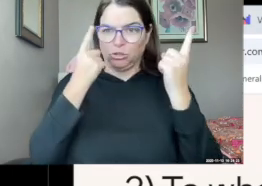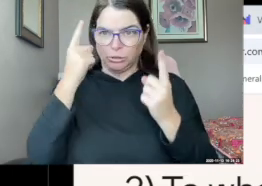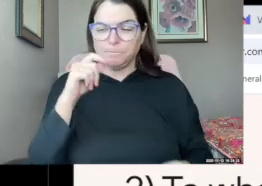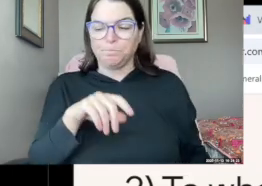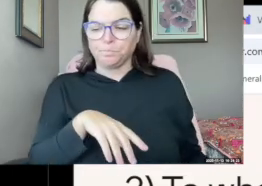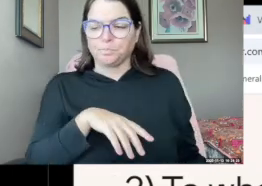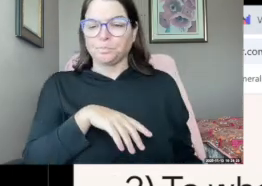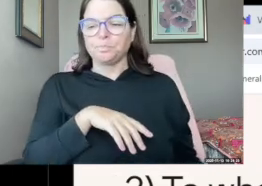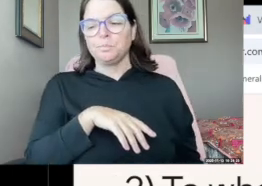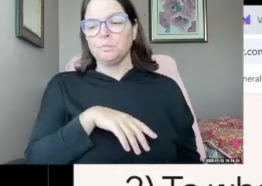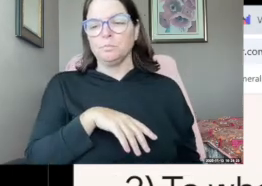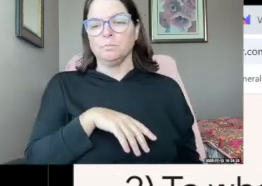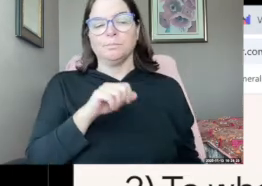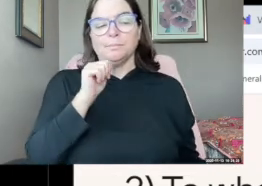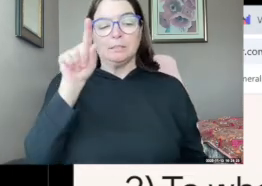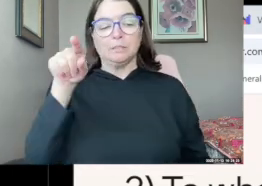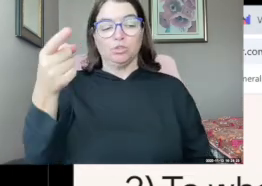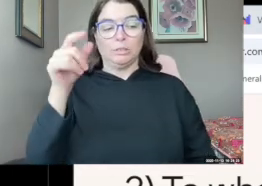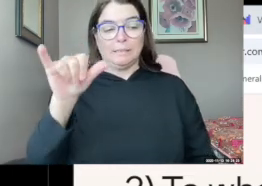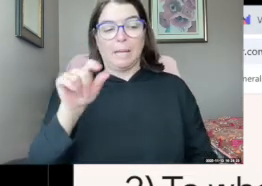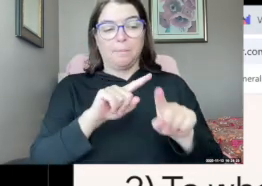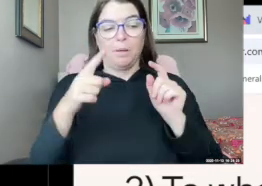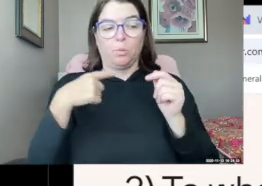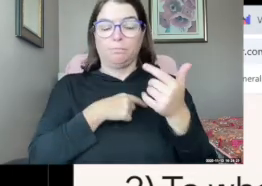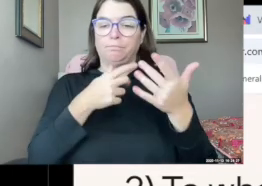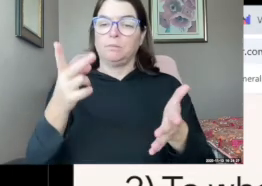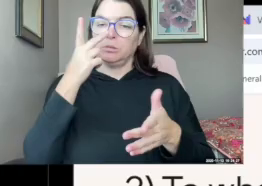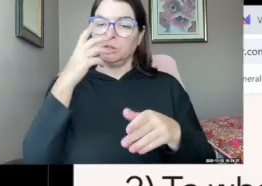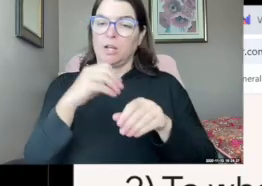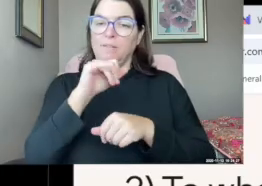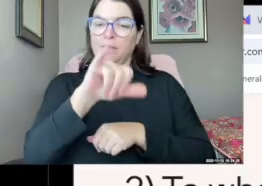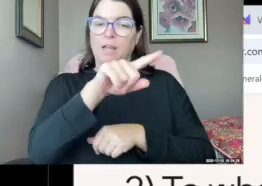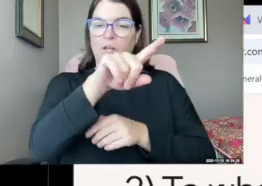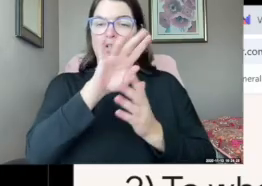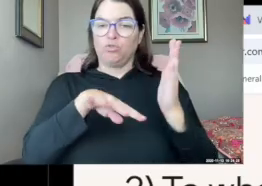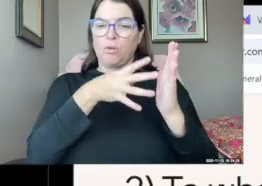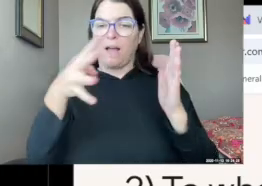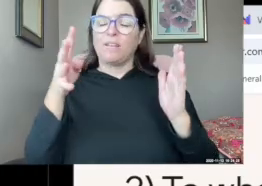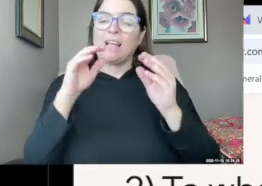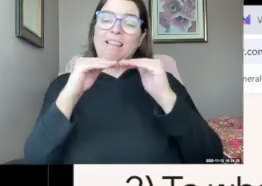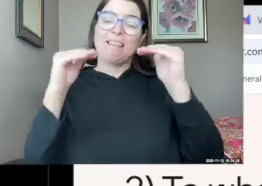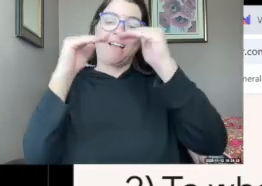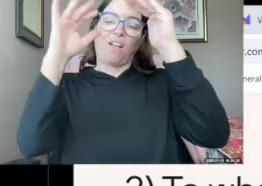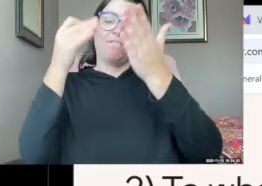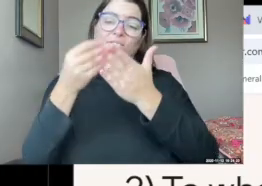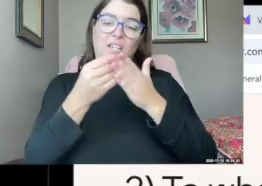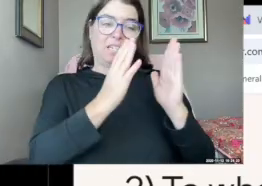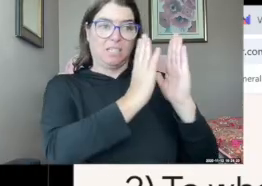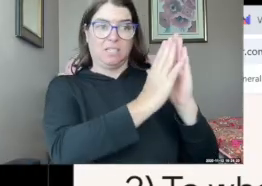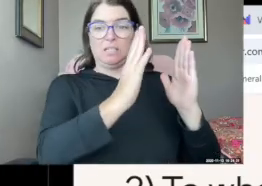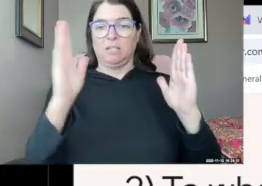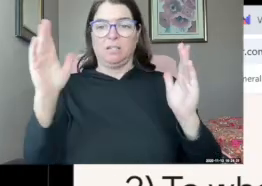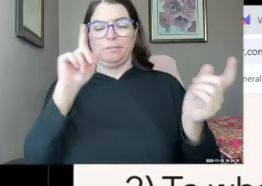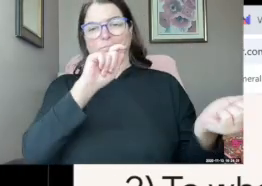funding consideration. And not just that, but as we saw in the graph, the level of fundings that